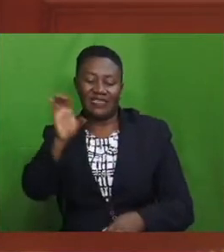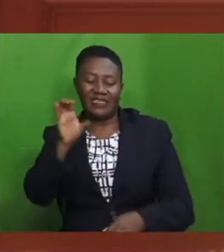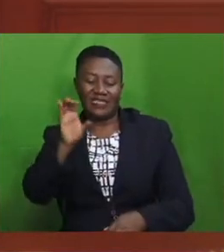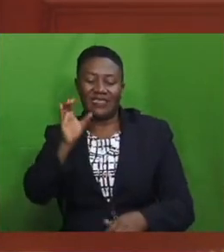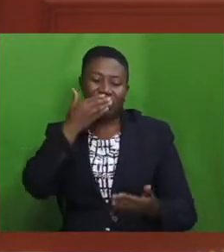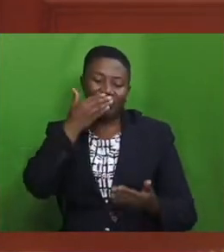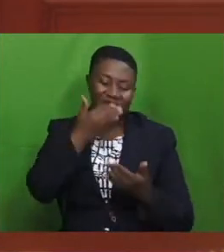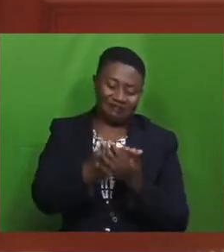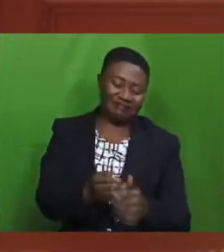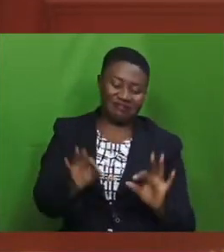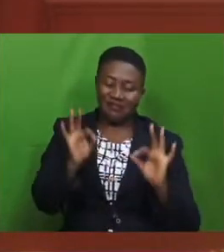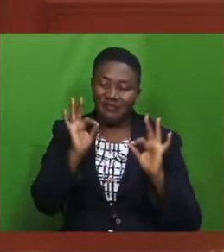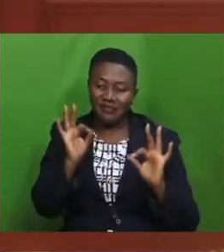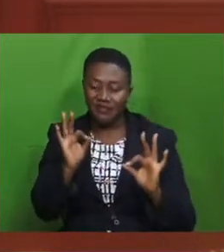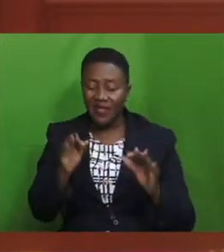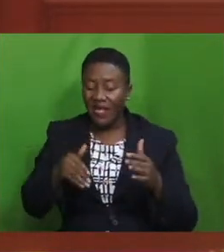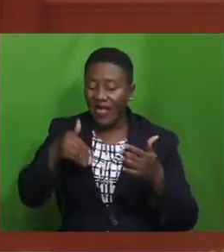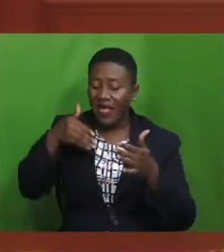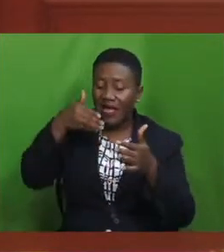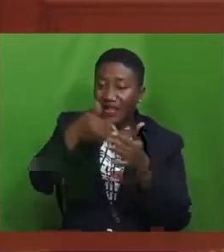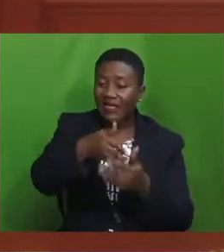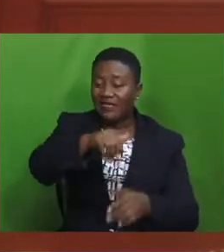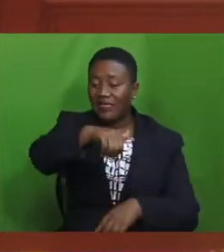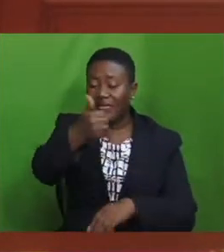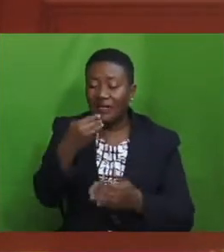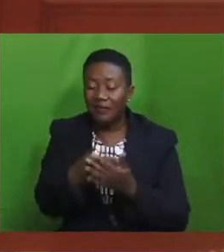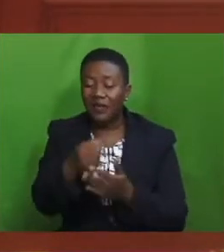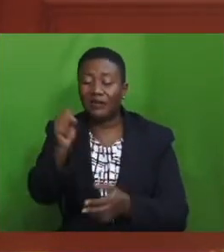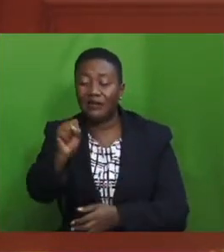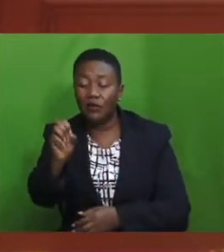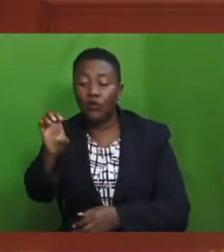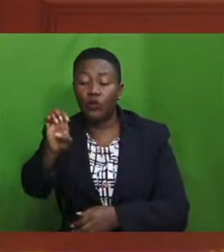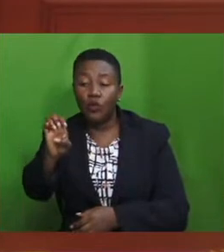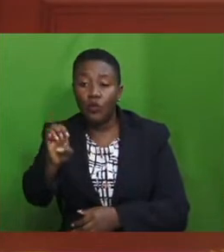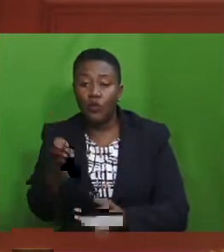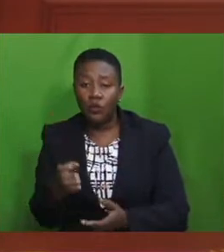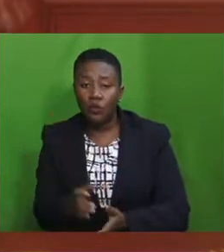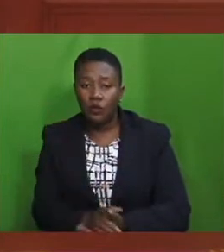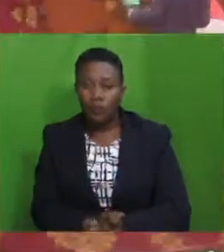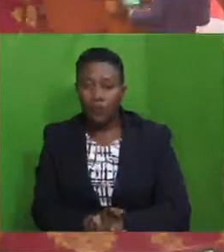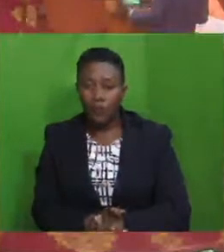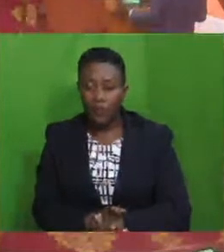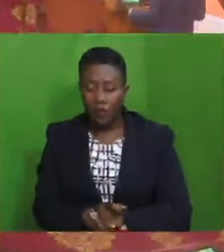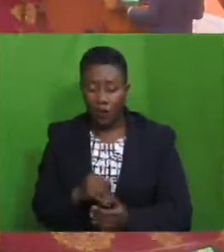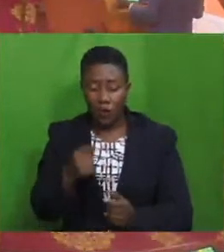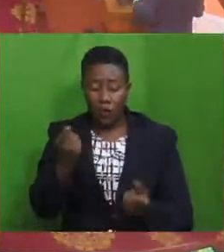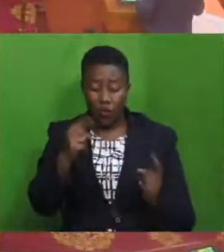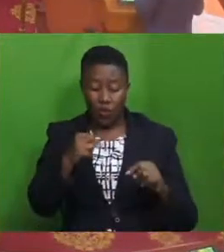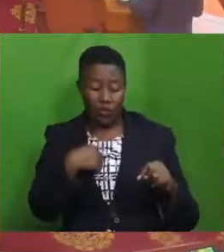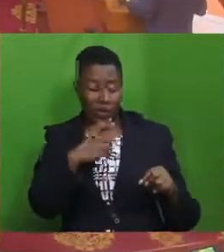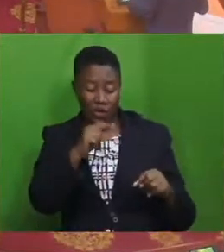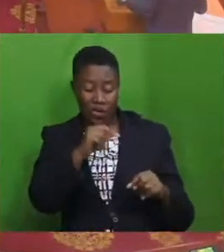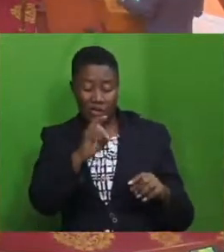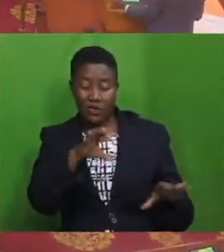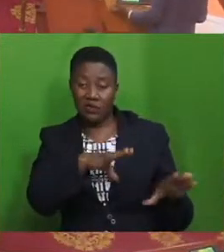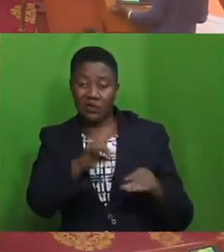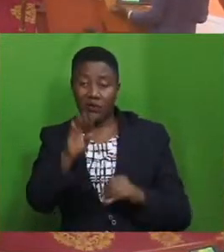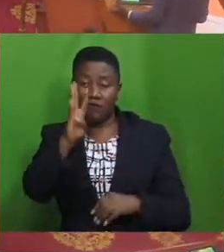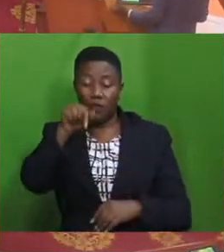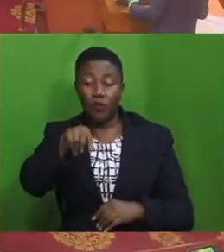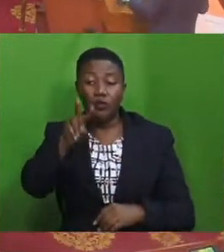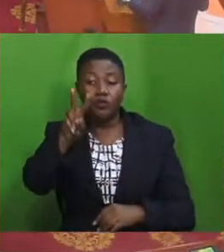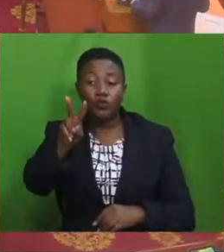well against the major currencies, which currency? You inherited a city at 4.2 Ghana cedis to